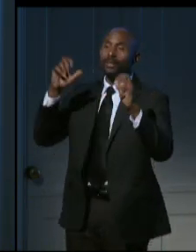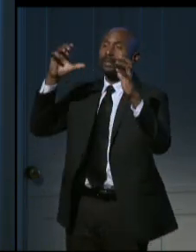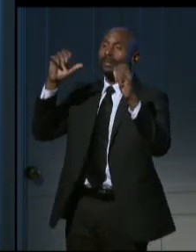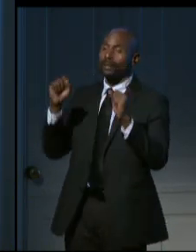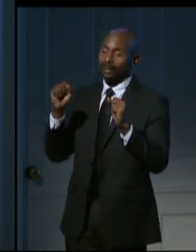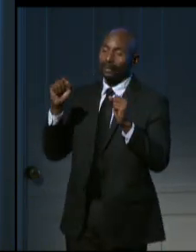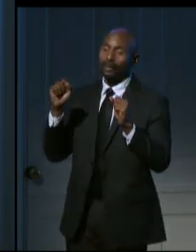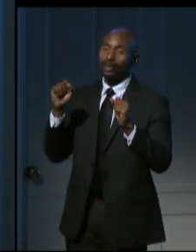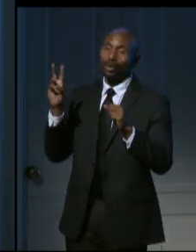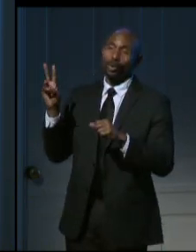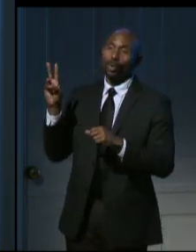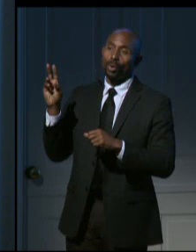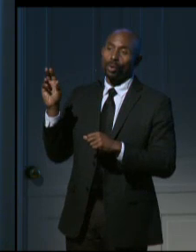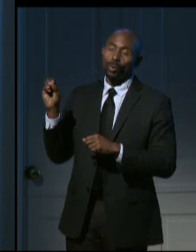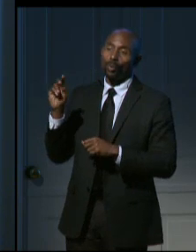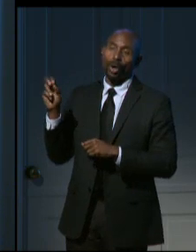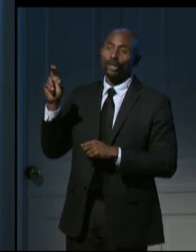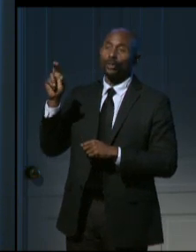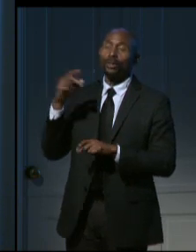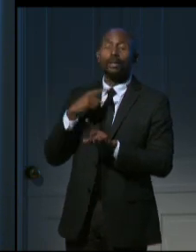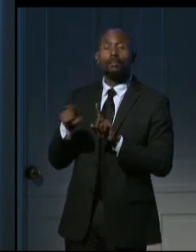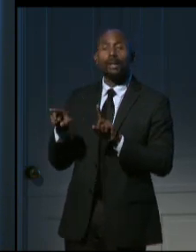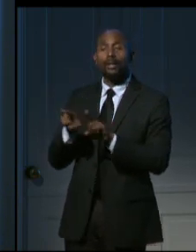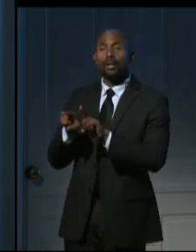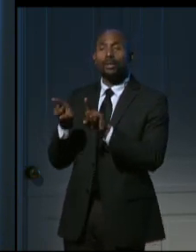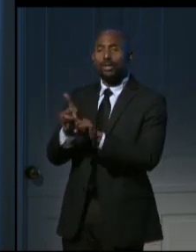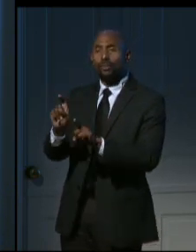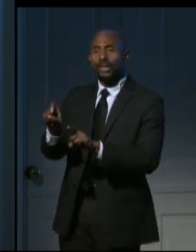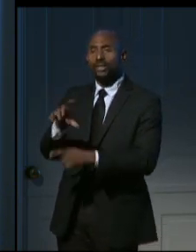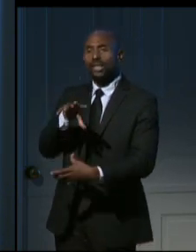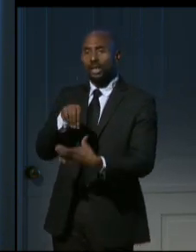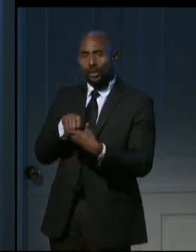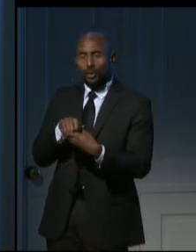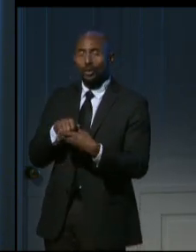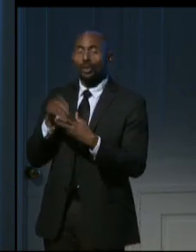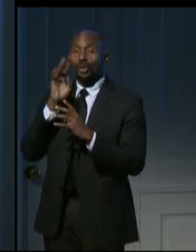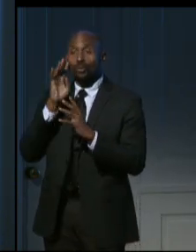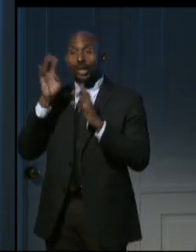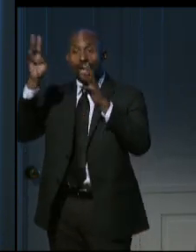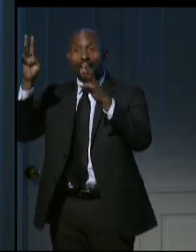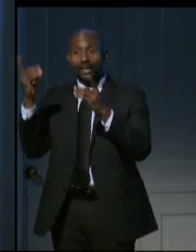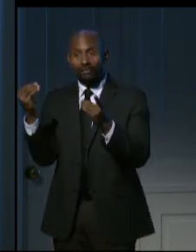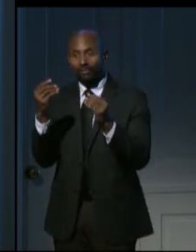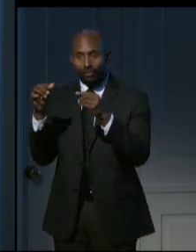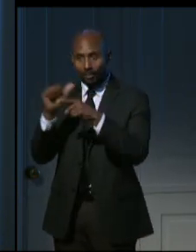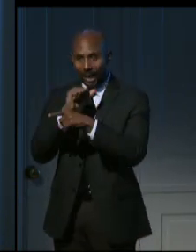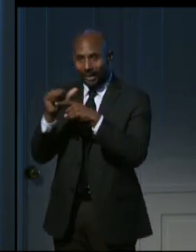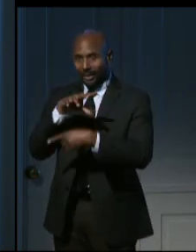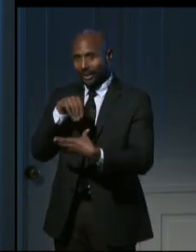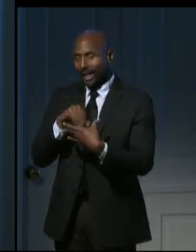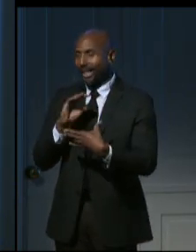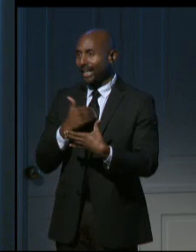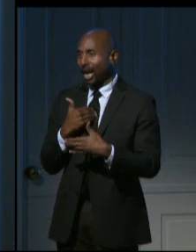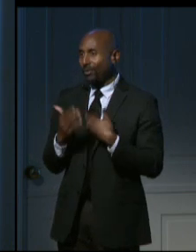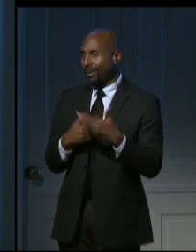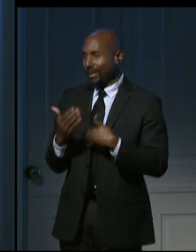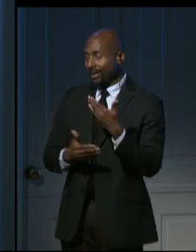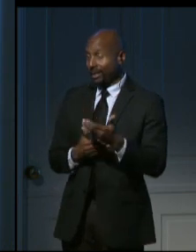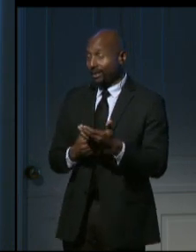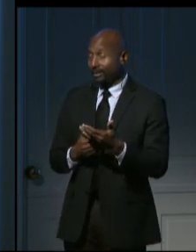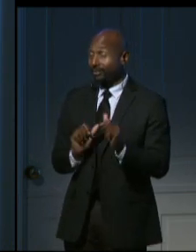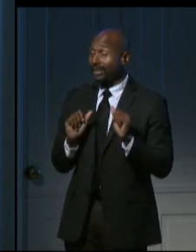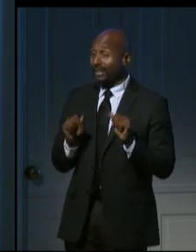that we imbue creative practices into our own processes, which can seem really daunting when you're talking